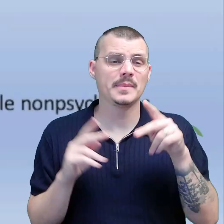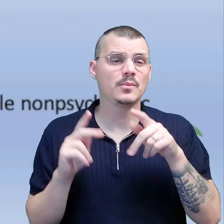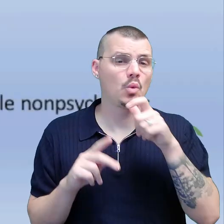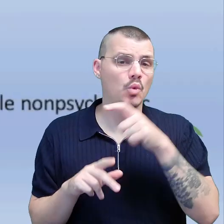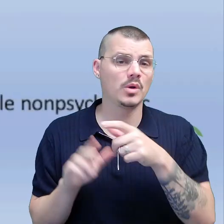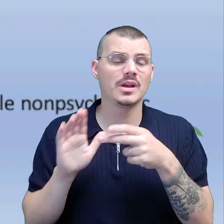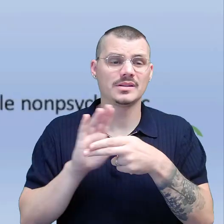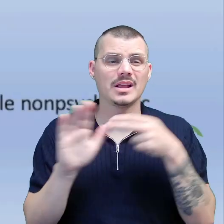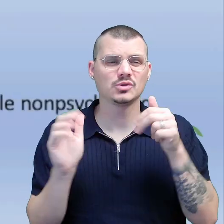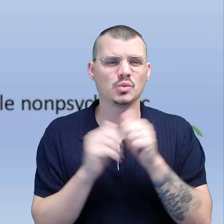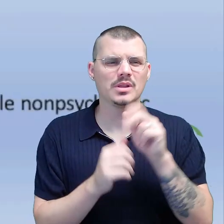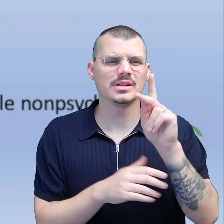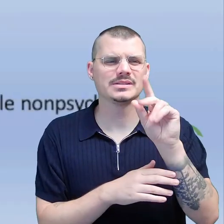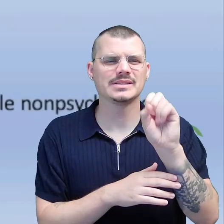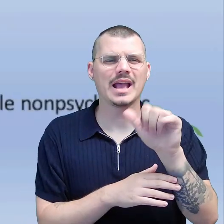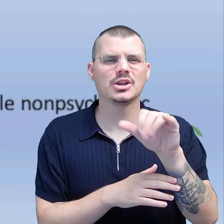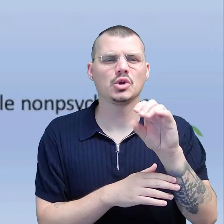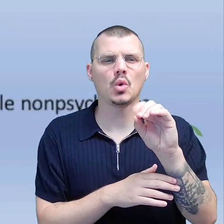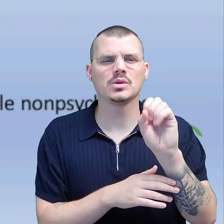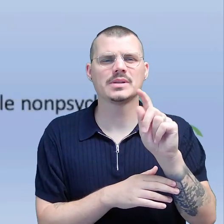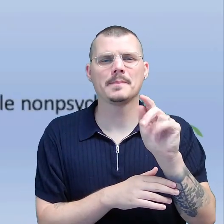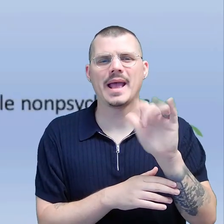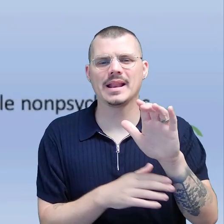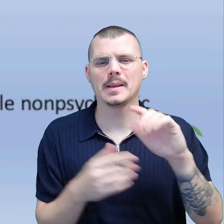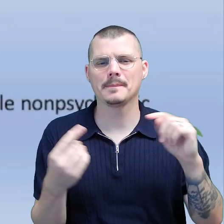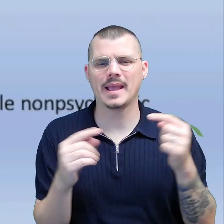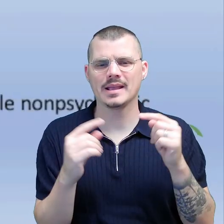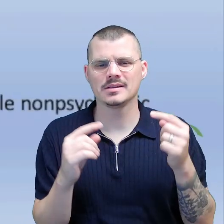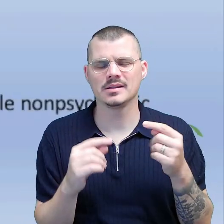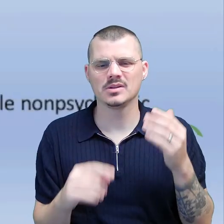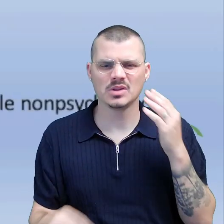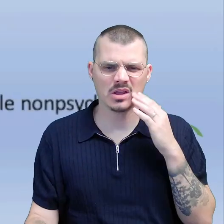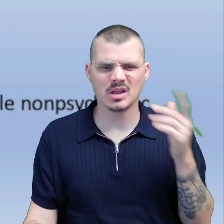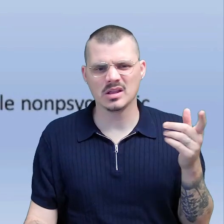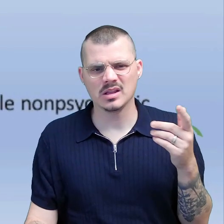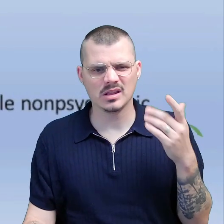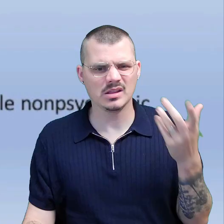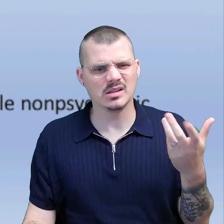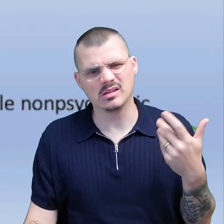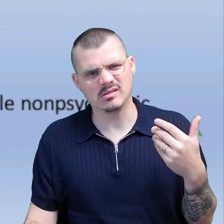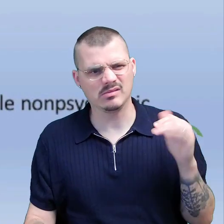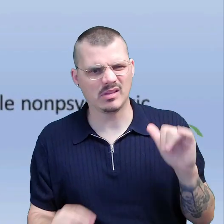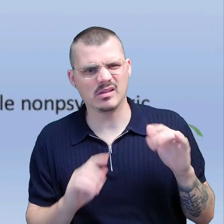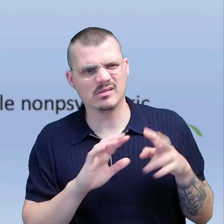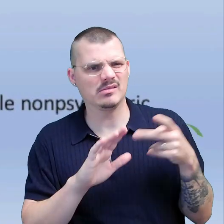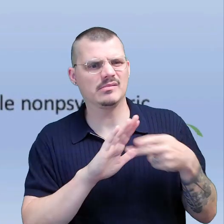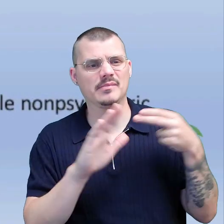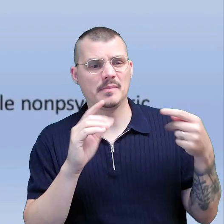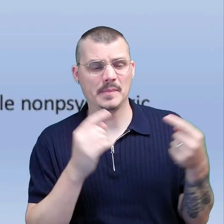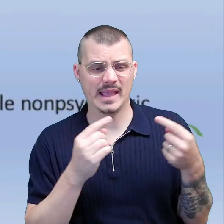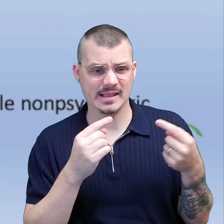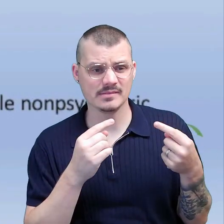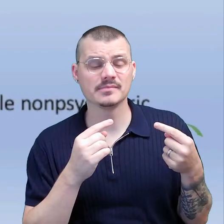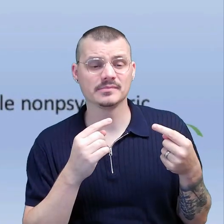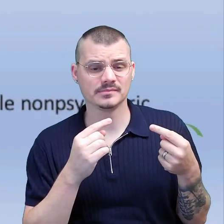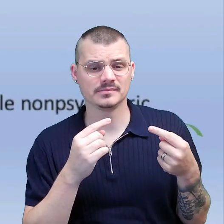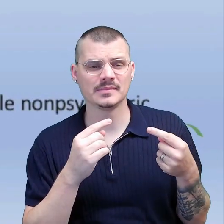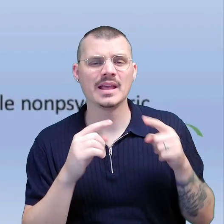In people who are diagnosed with psychosomatic pain, he's got the hypochondriac like that,